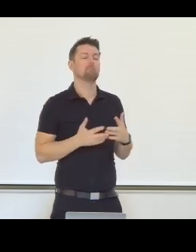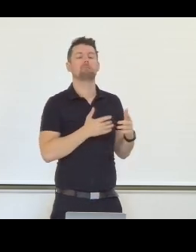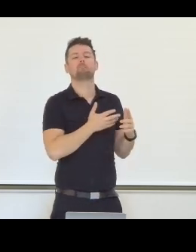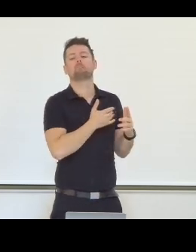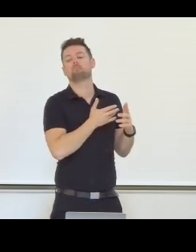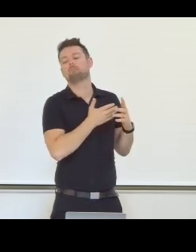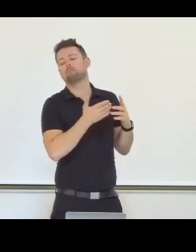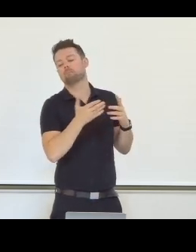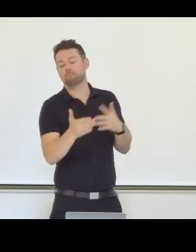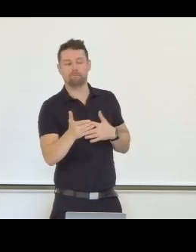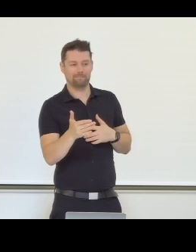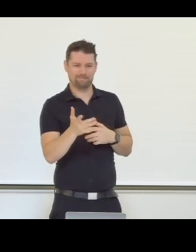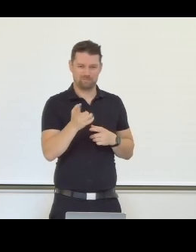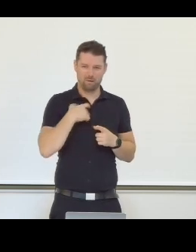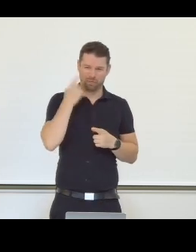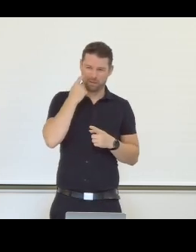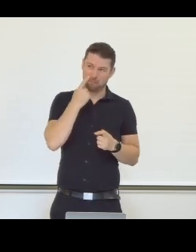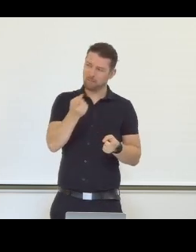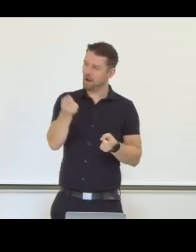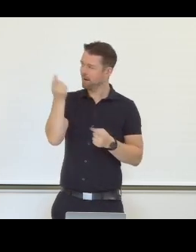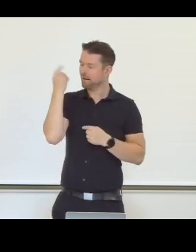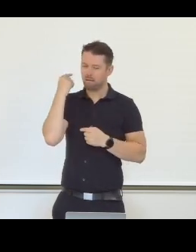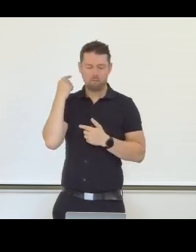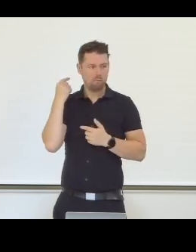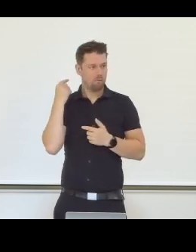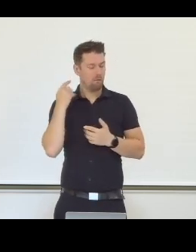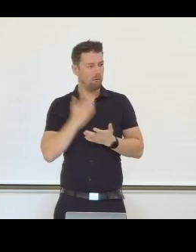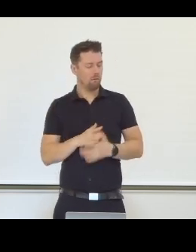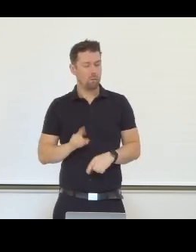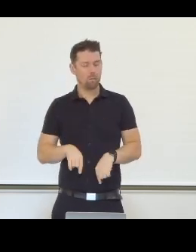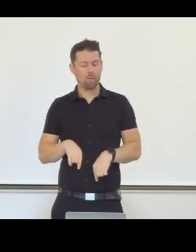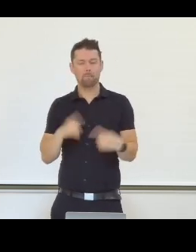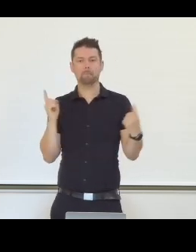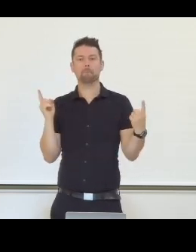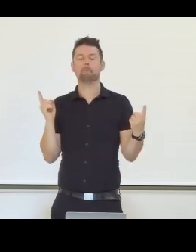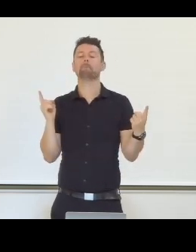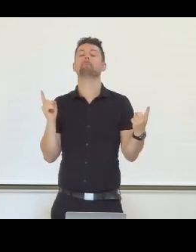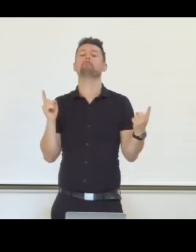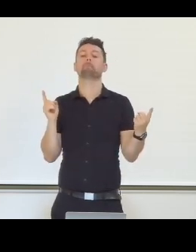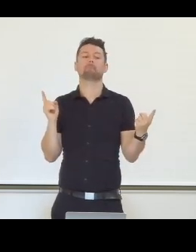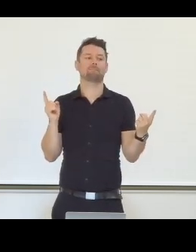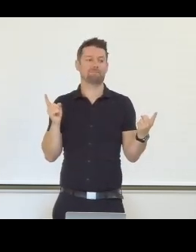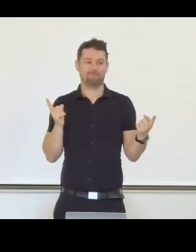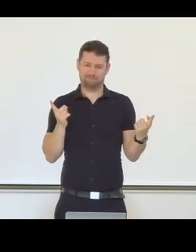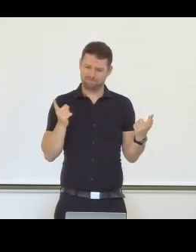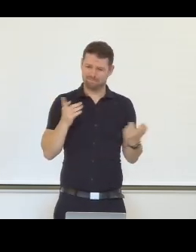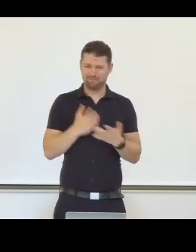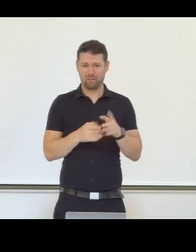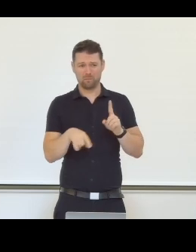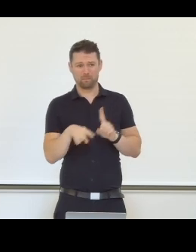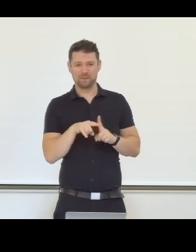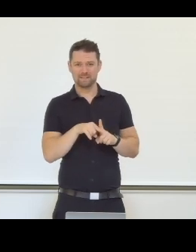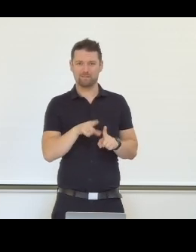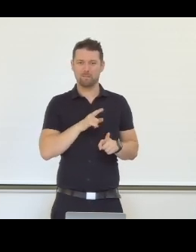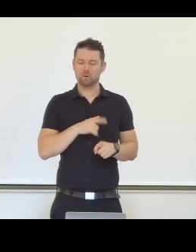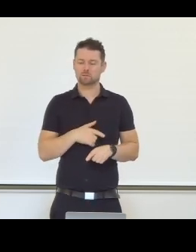Later on, when we would think about this moment, it was different. And it became kind of positive because it was